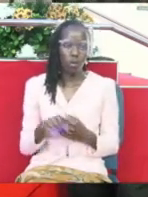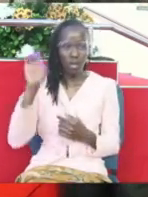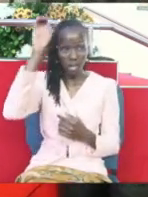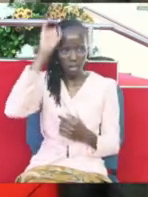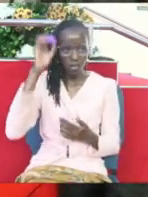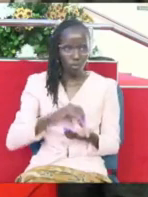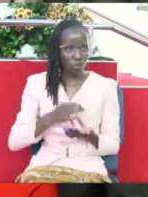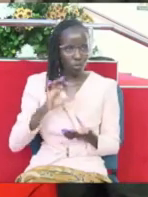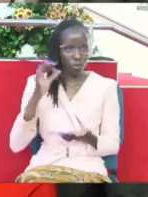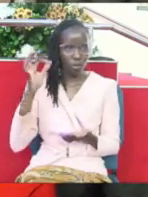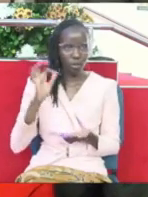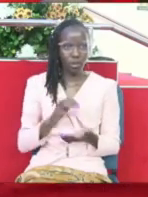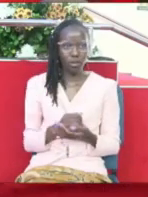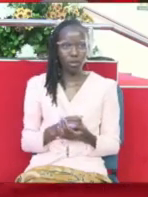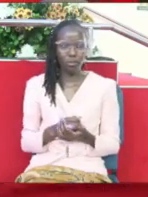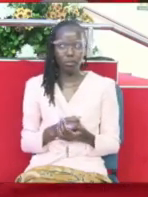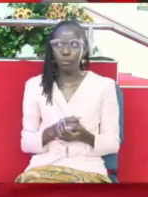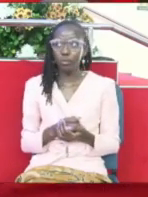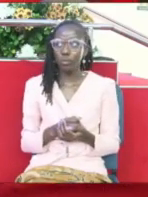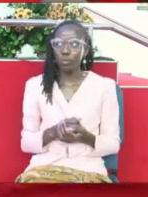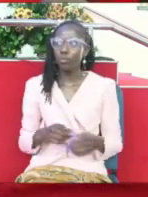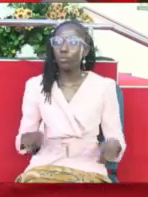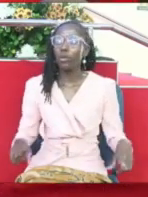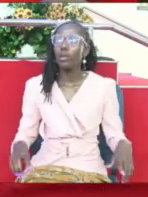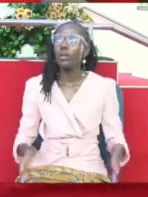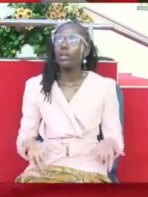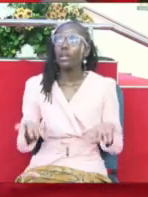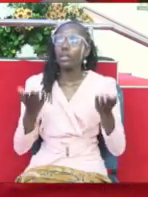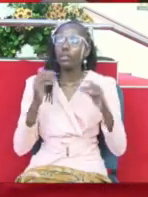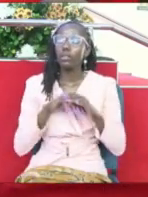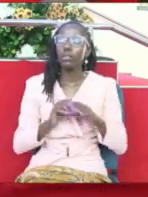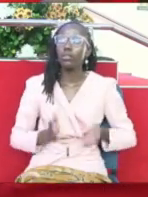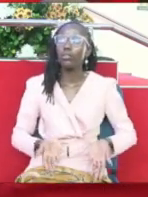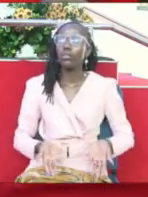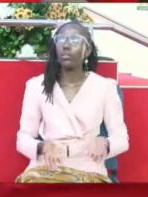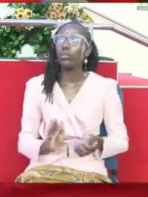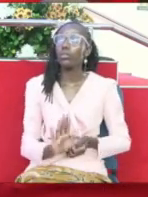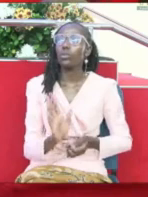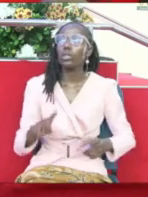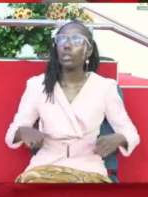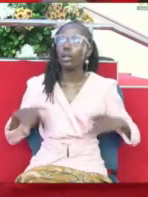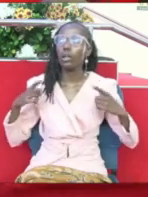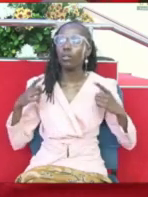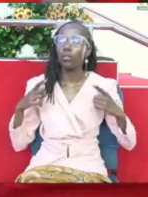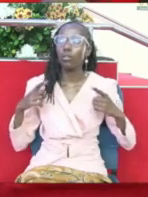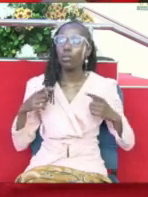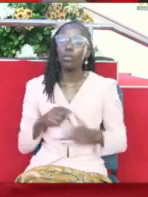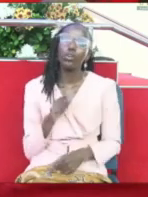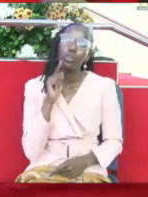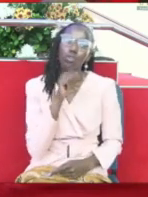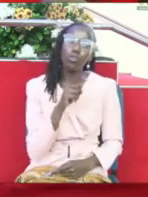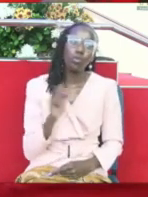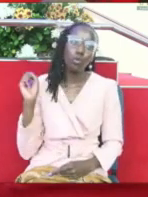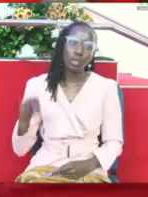can be able to arise and ask, who is this uncircumcised Philistine? Ukainuka ukauliza ni nani huyu Mfilisti ambaye hajatairiwa.